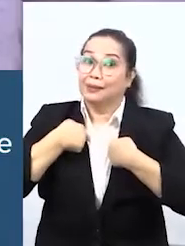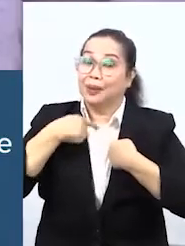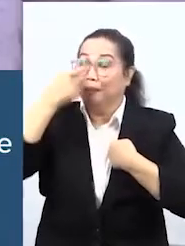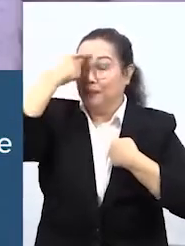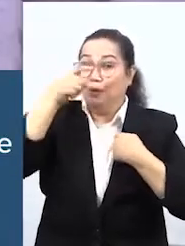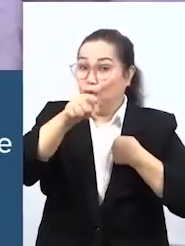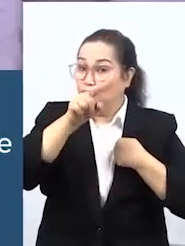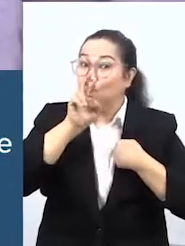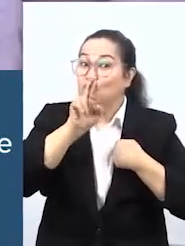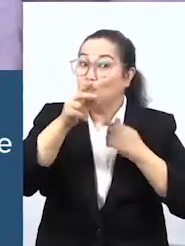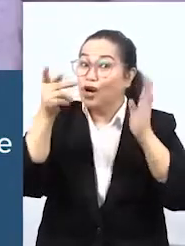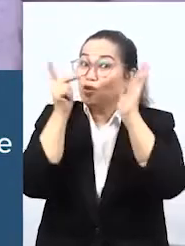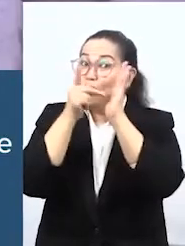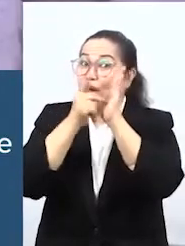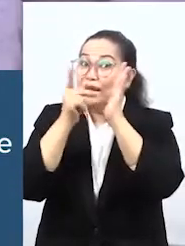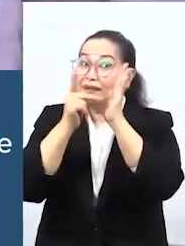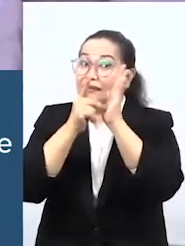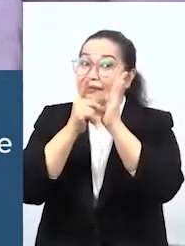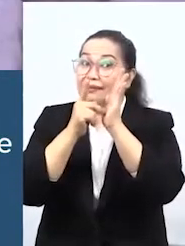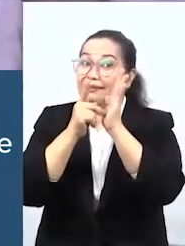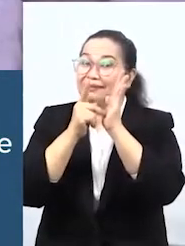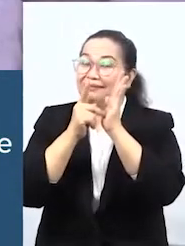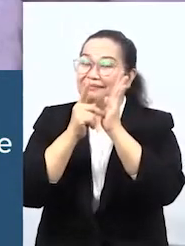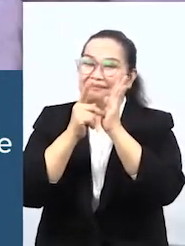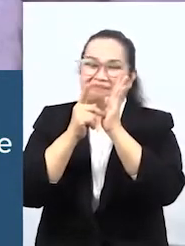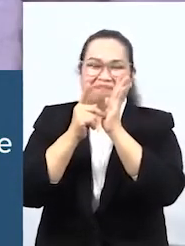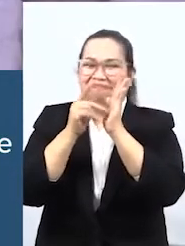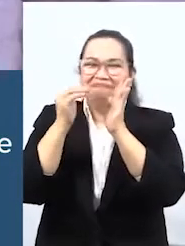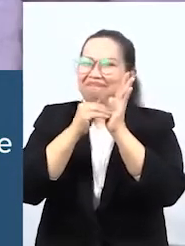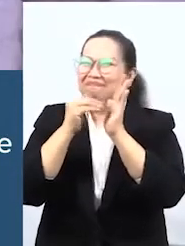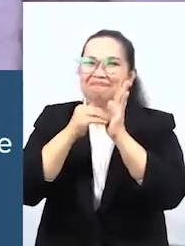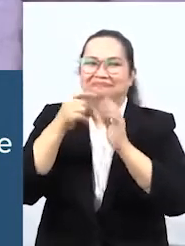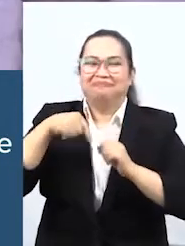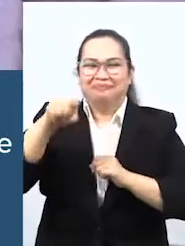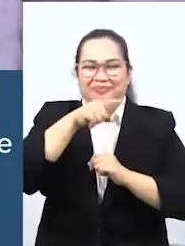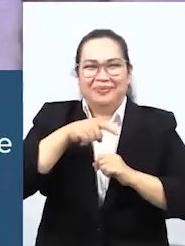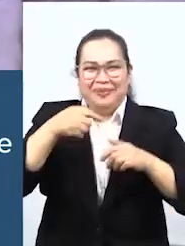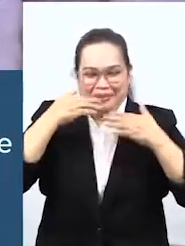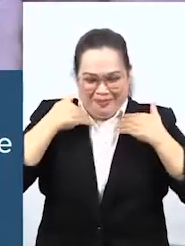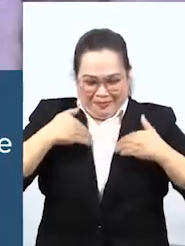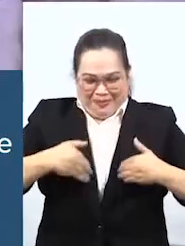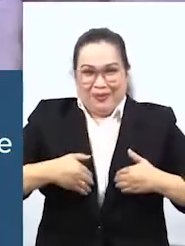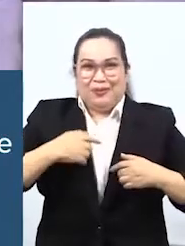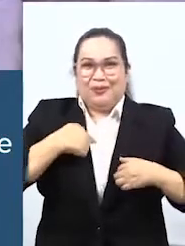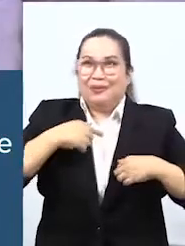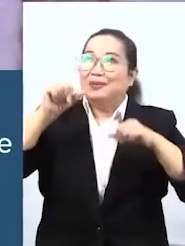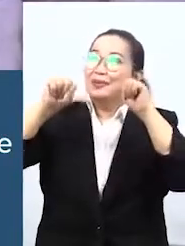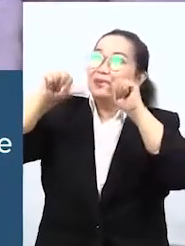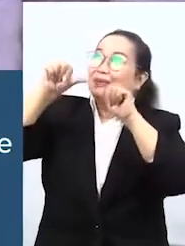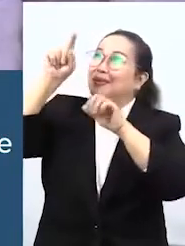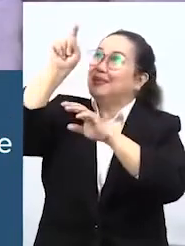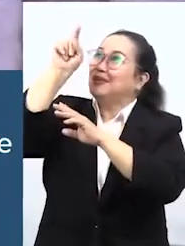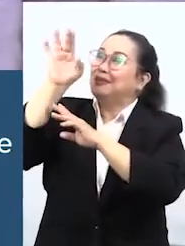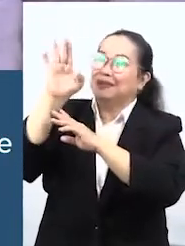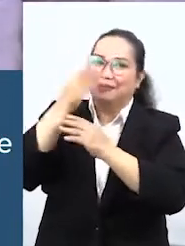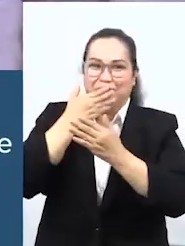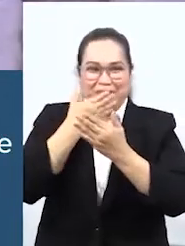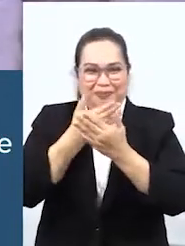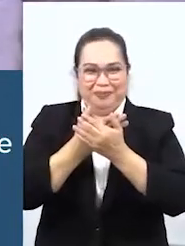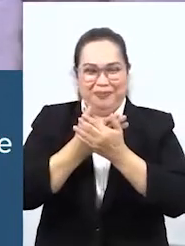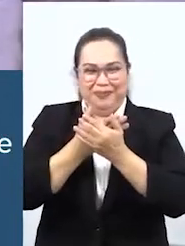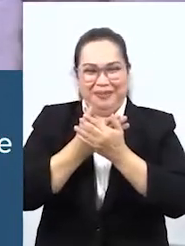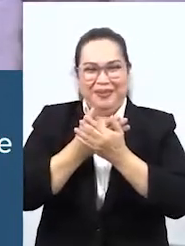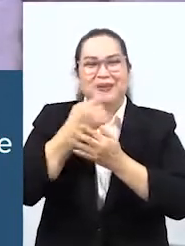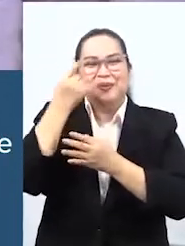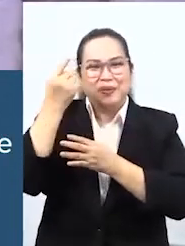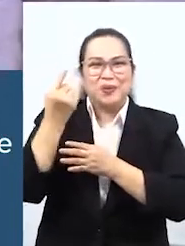mo eh as humans we have this built in tendency to doubt God's goodness parang yun